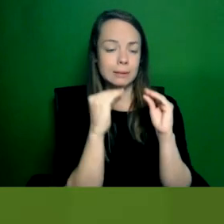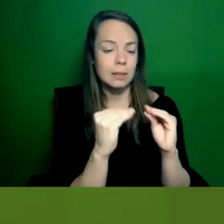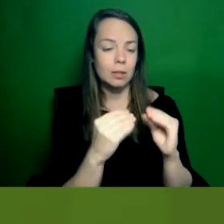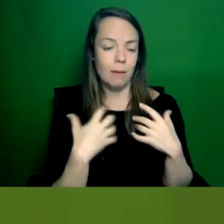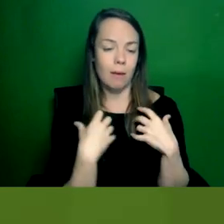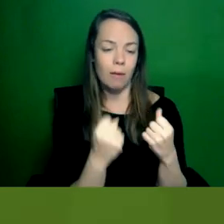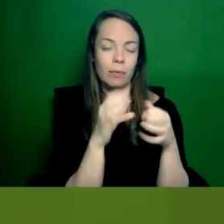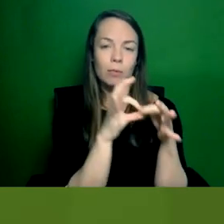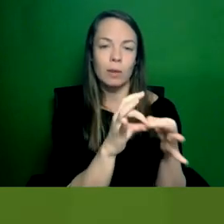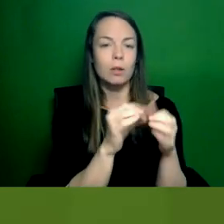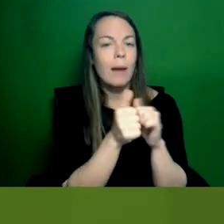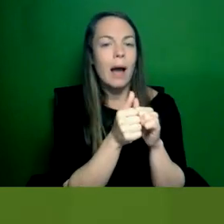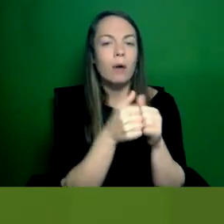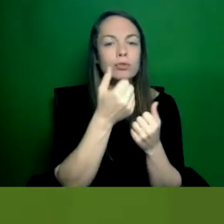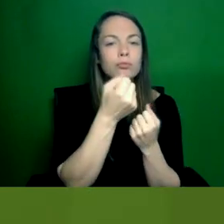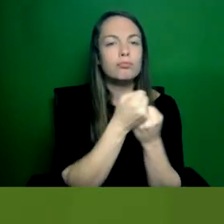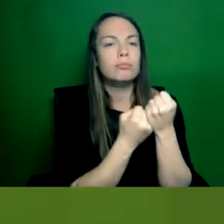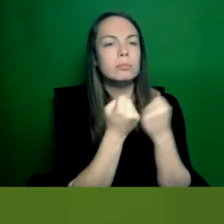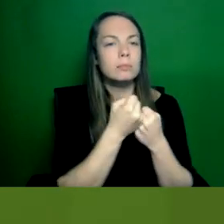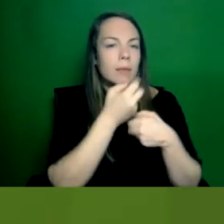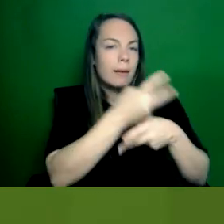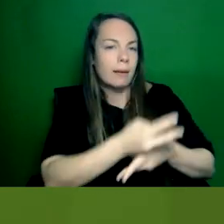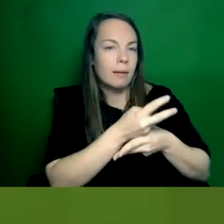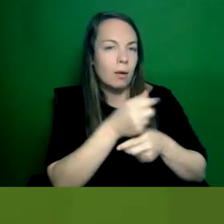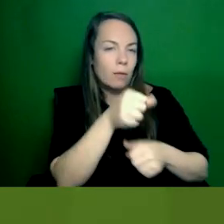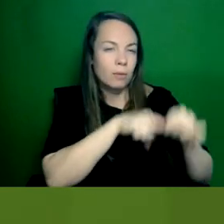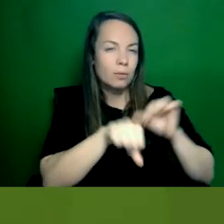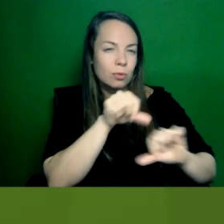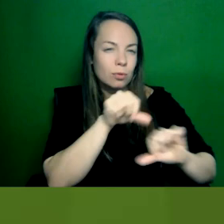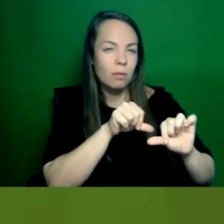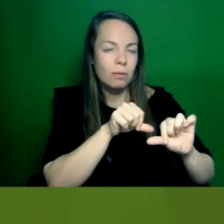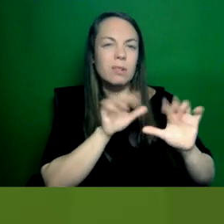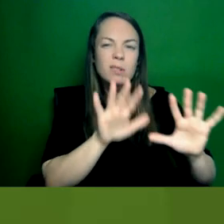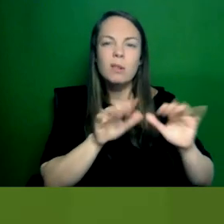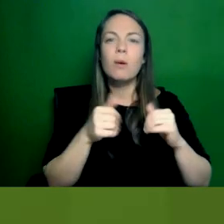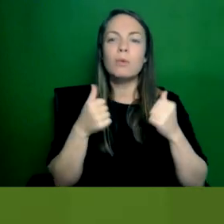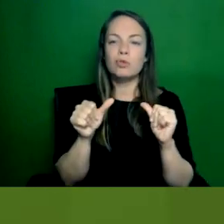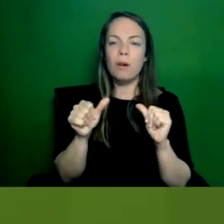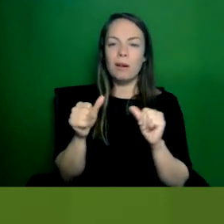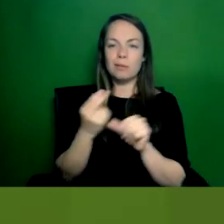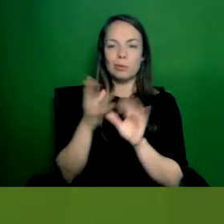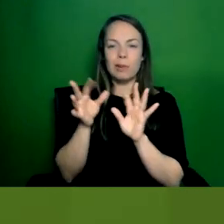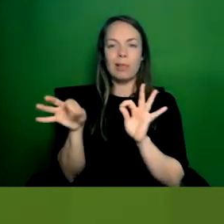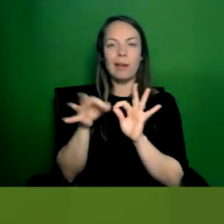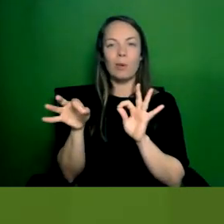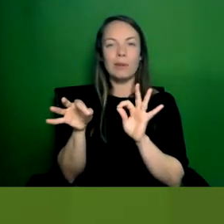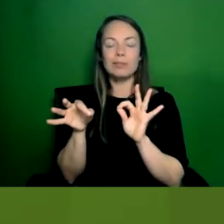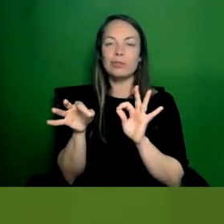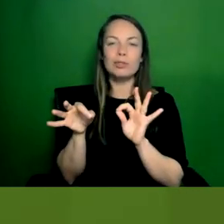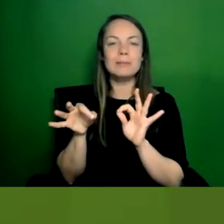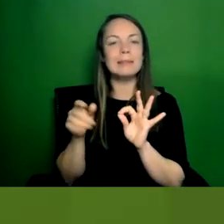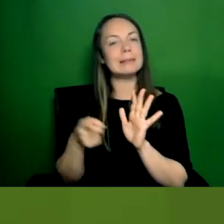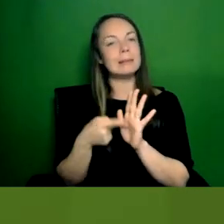care for one another? So again, I think moving away from some of the language that makes it, that can sometimes, I